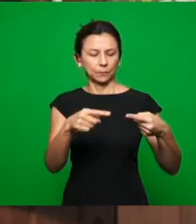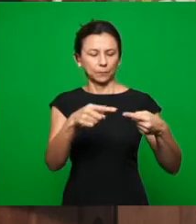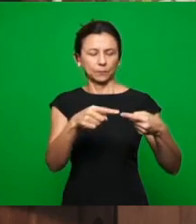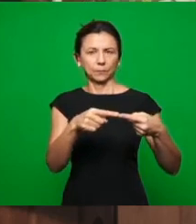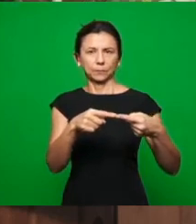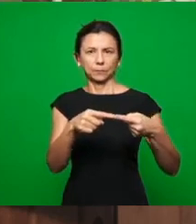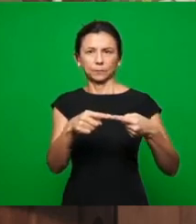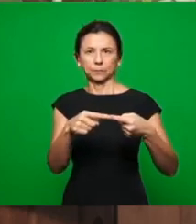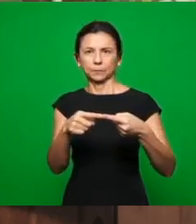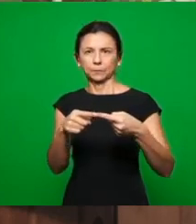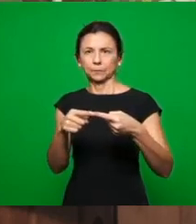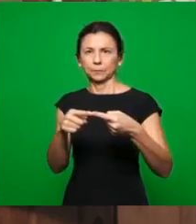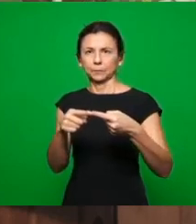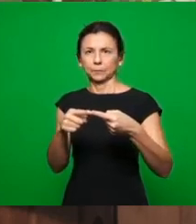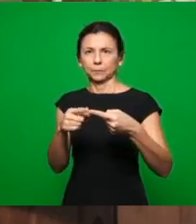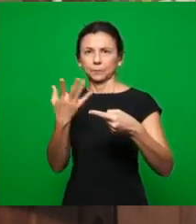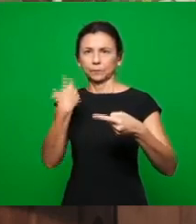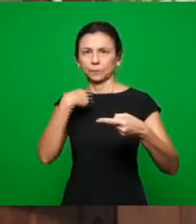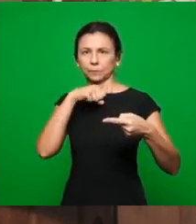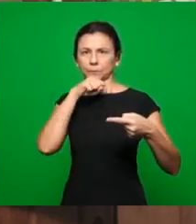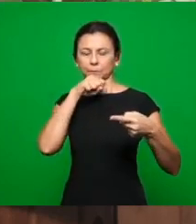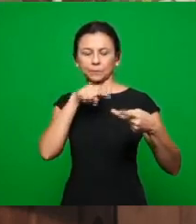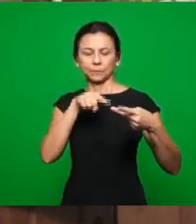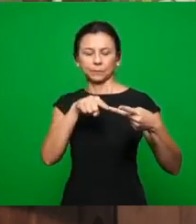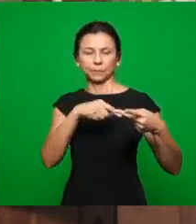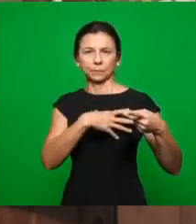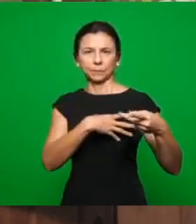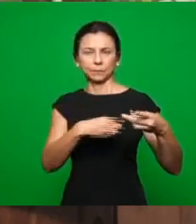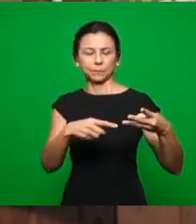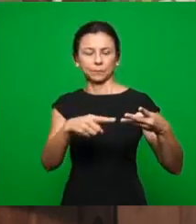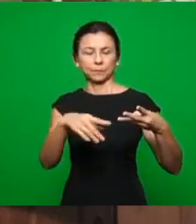firstly, we saw the Father, the Son,